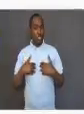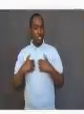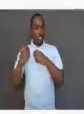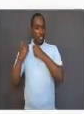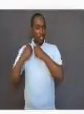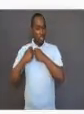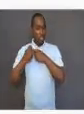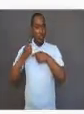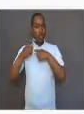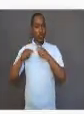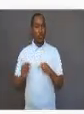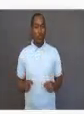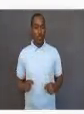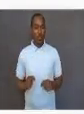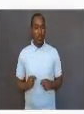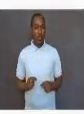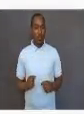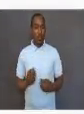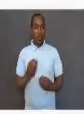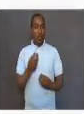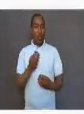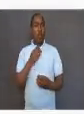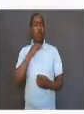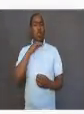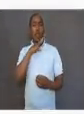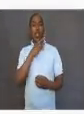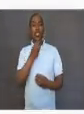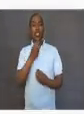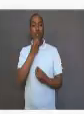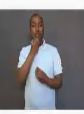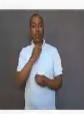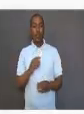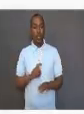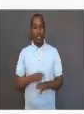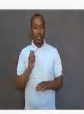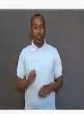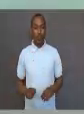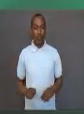or eaten when we consume spoiled food.